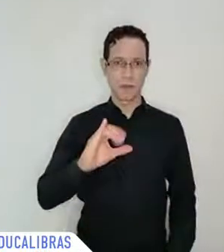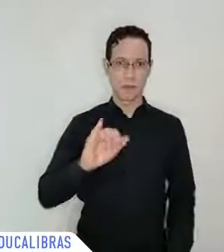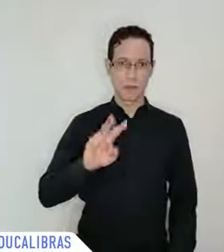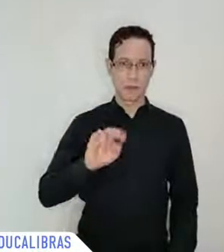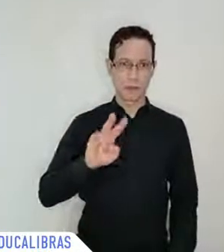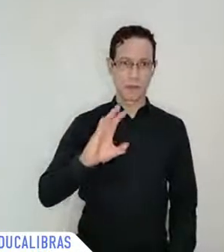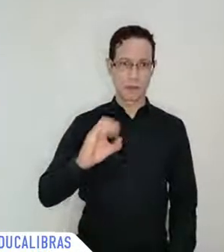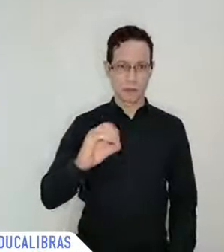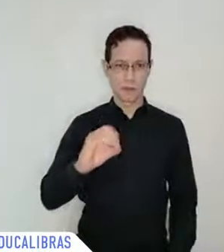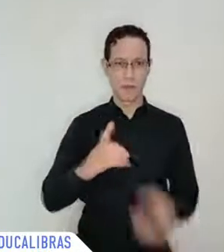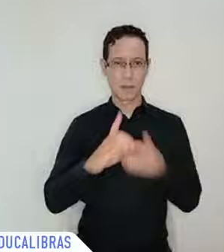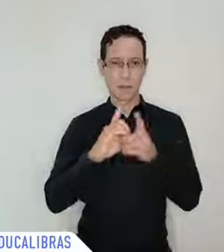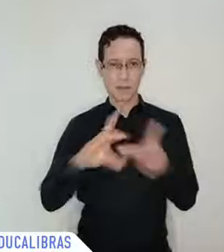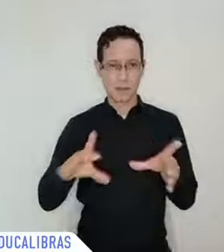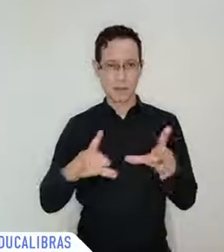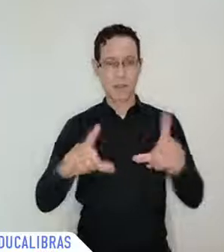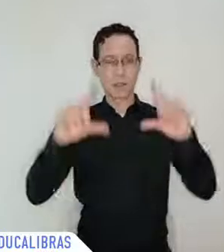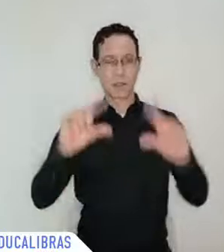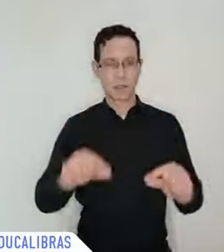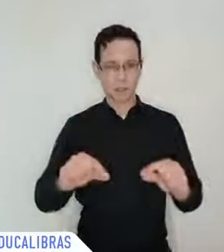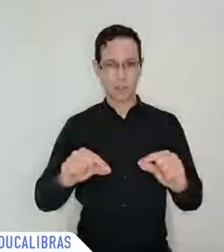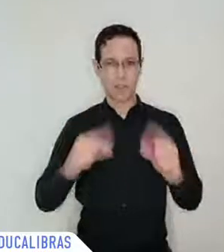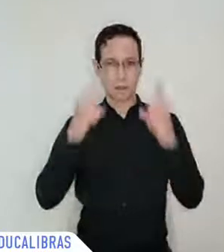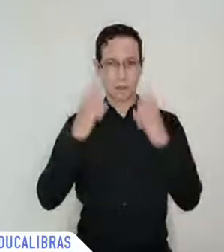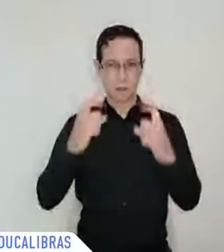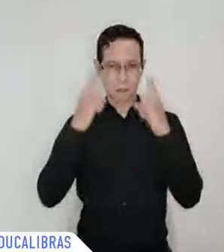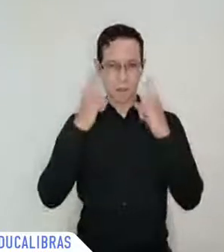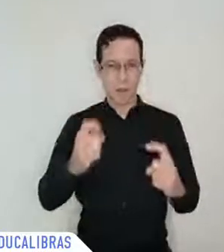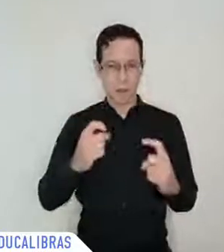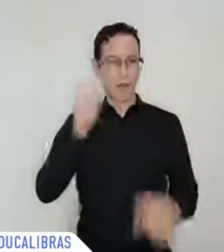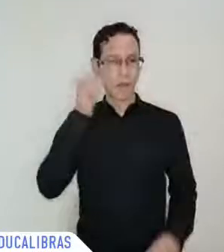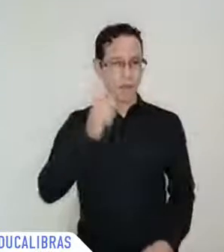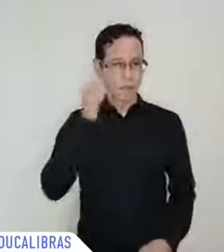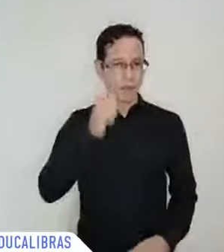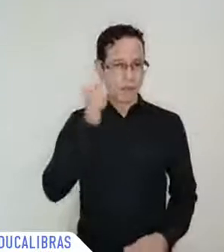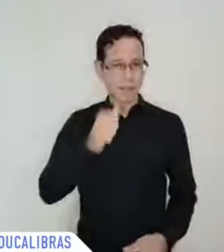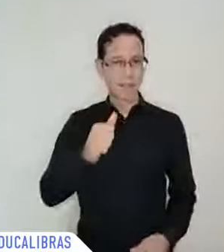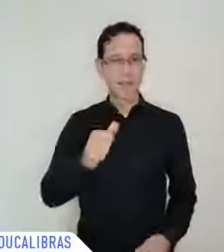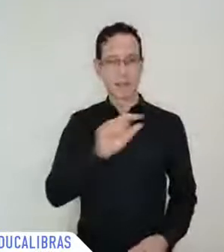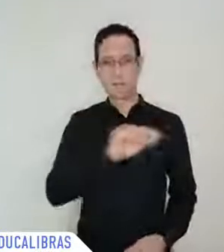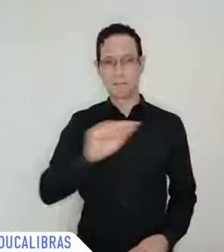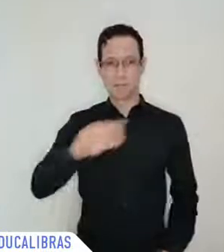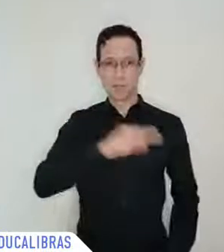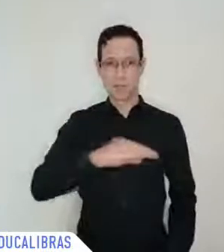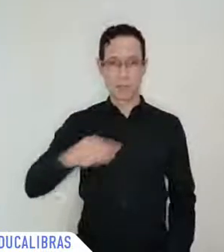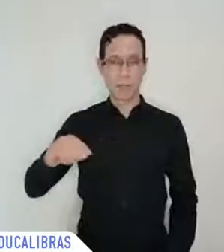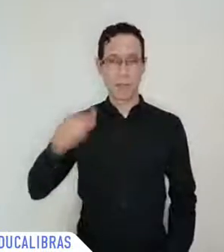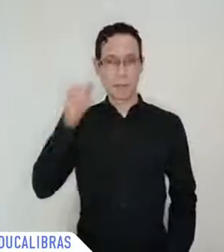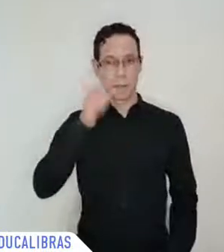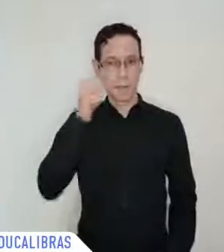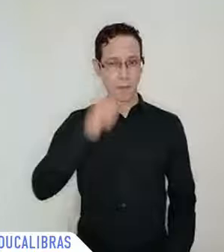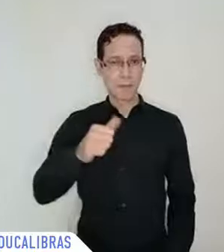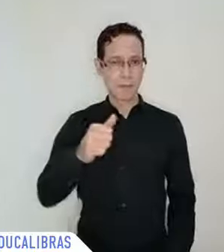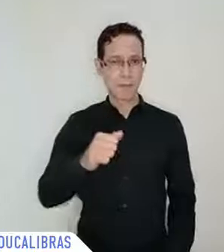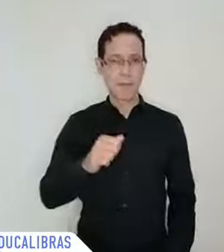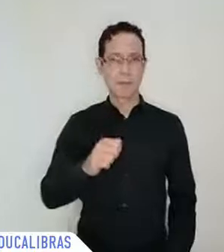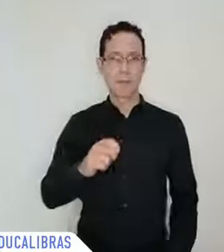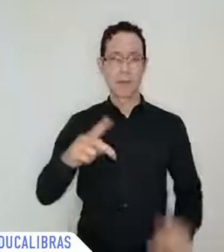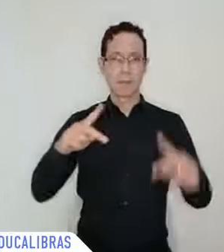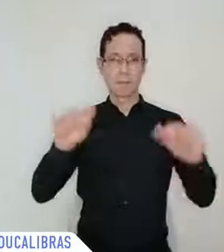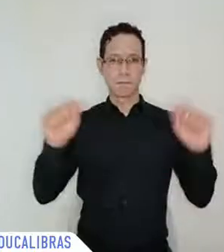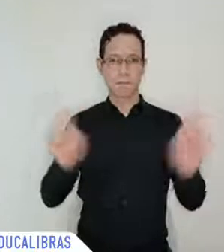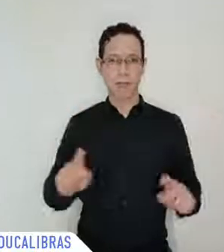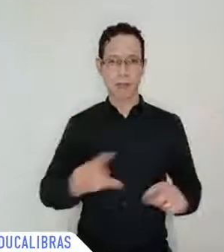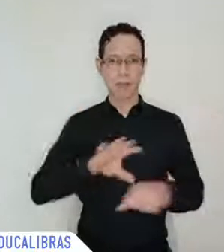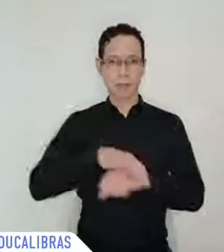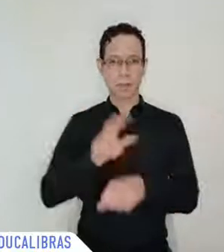public security, civic engagement, violence prevention, and violence against women and girls, and women,